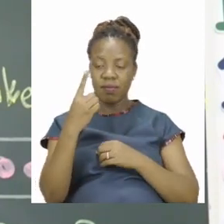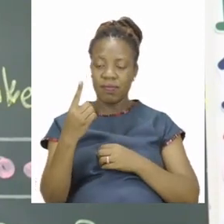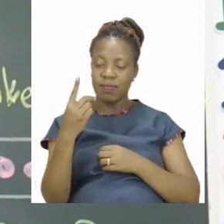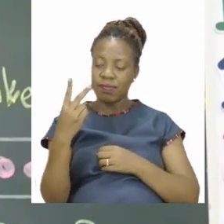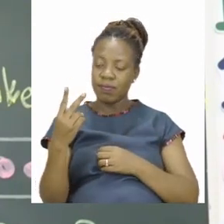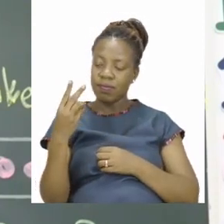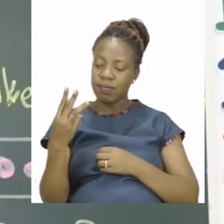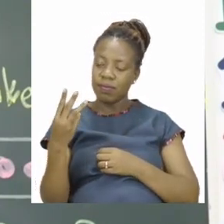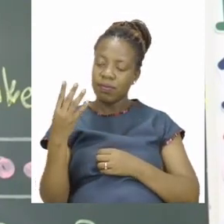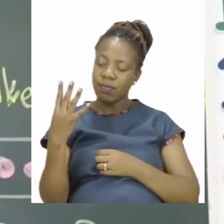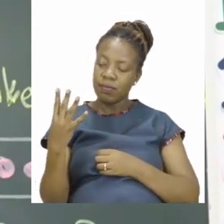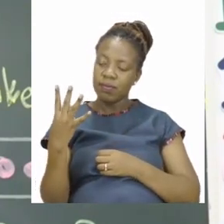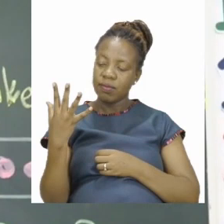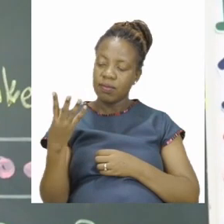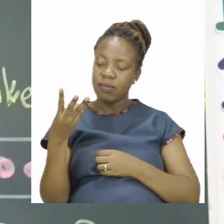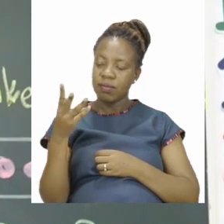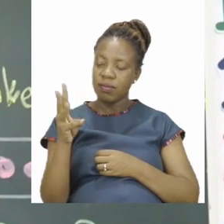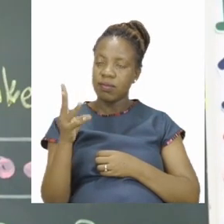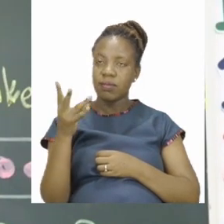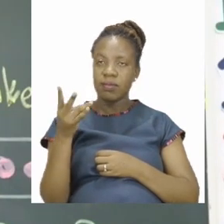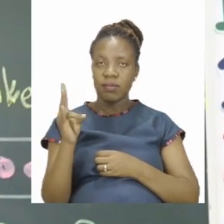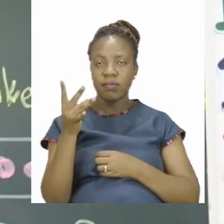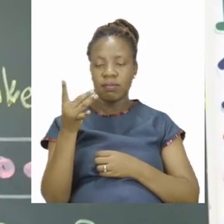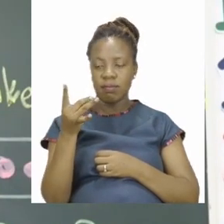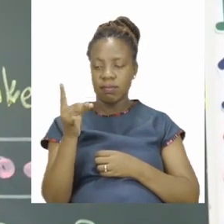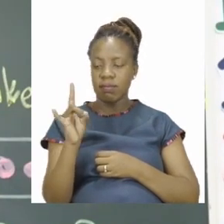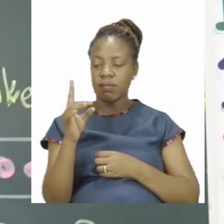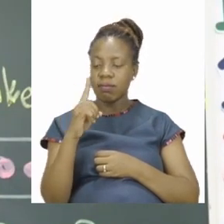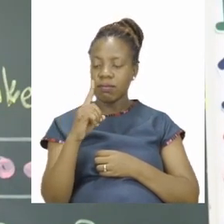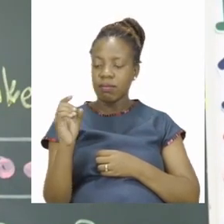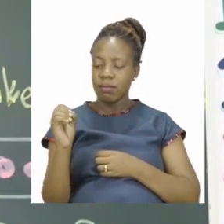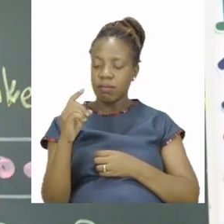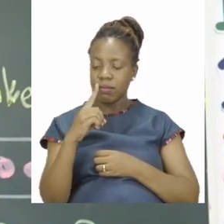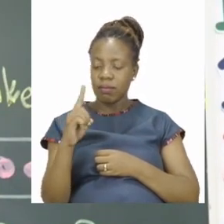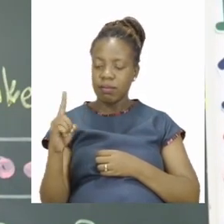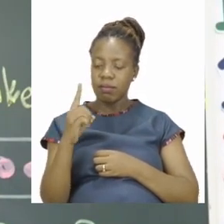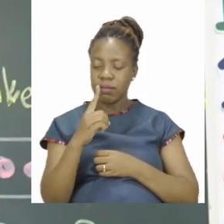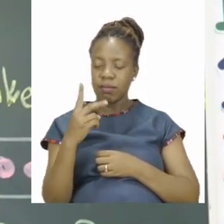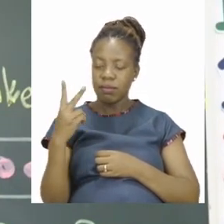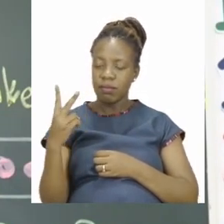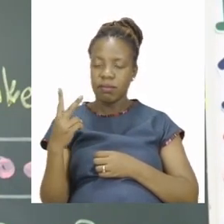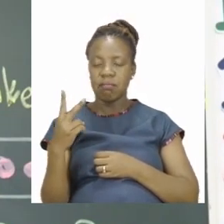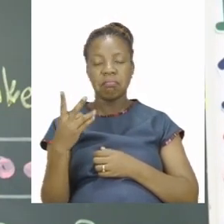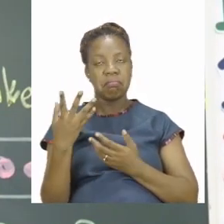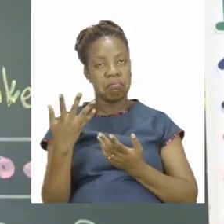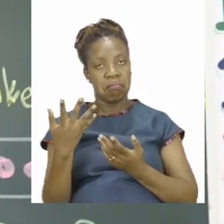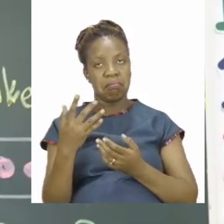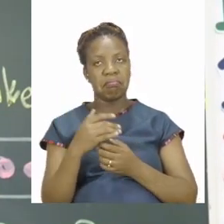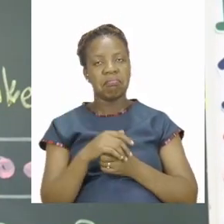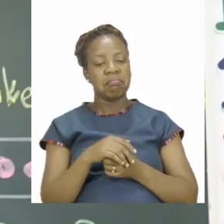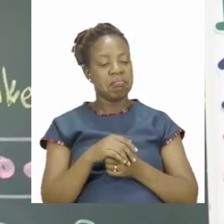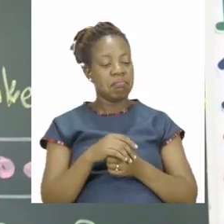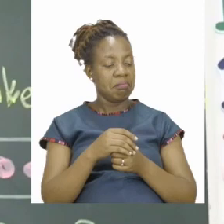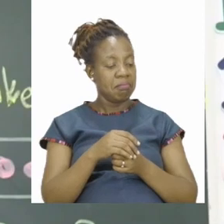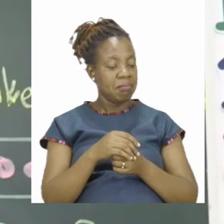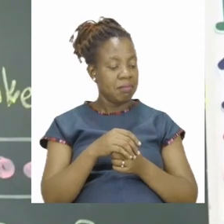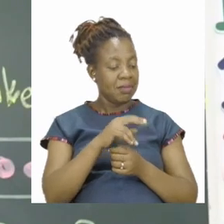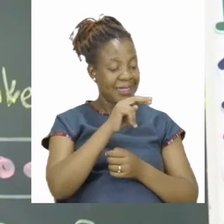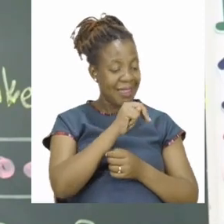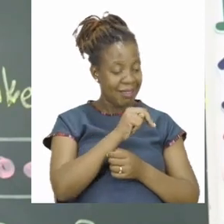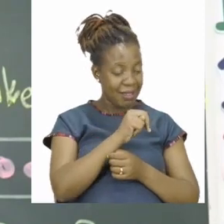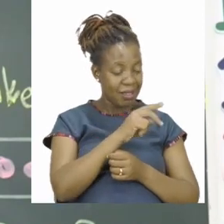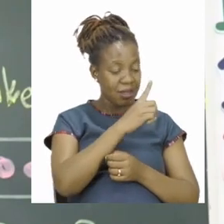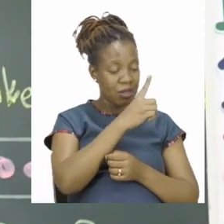3, 4, 5, 6, 7, 8, 9, 10, 11, 12. Yes, they both have the